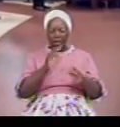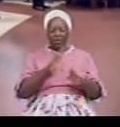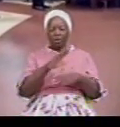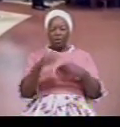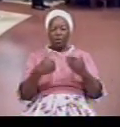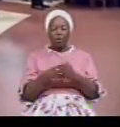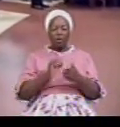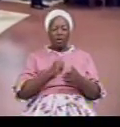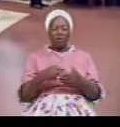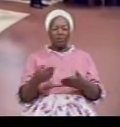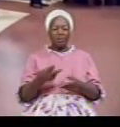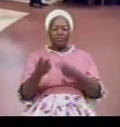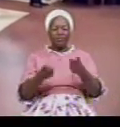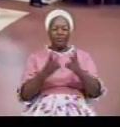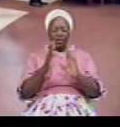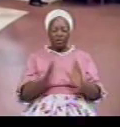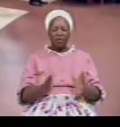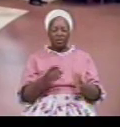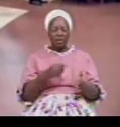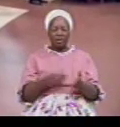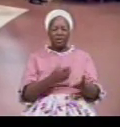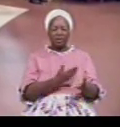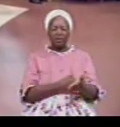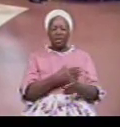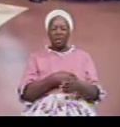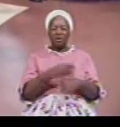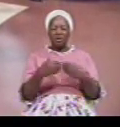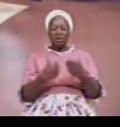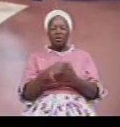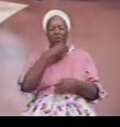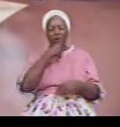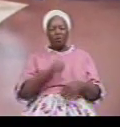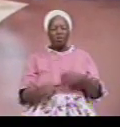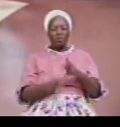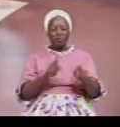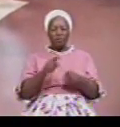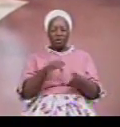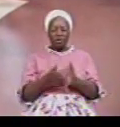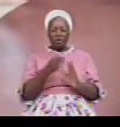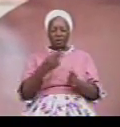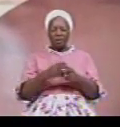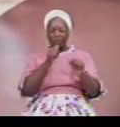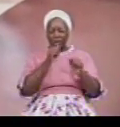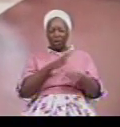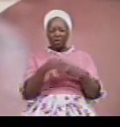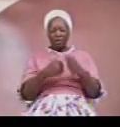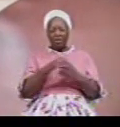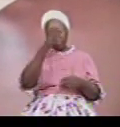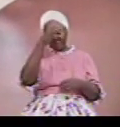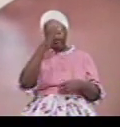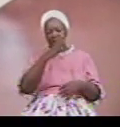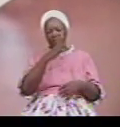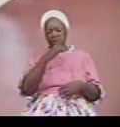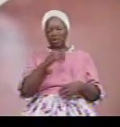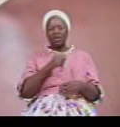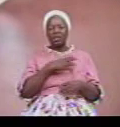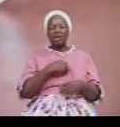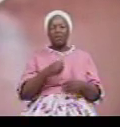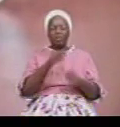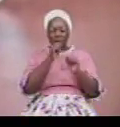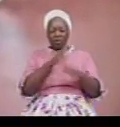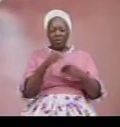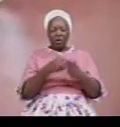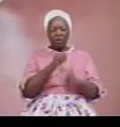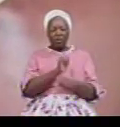newcomers. Bless all our young people. Bless all our fathers and mothers. Bless all our workers and leaders.